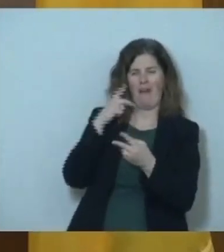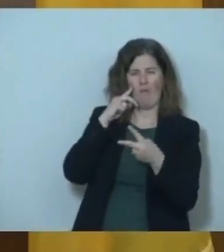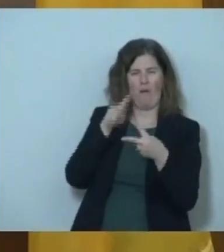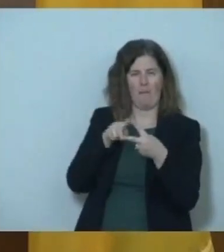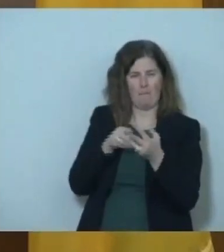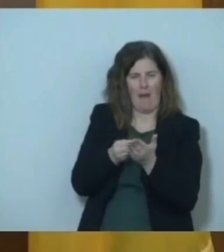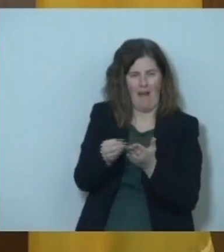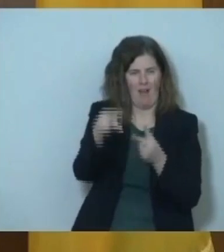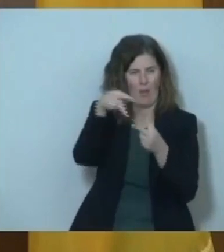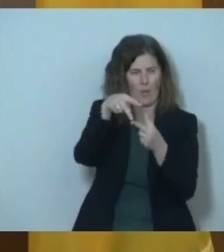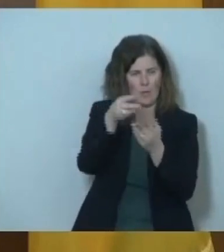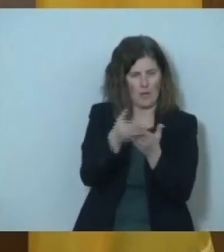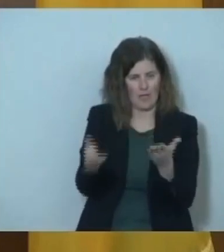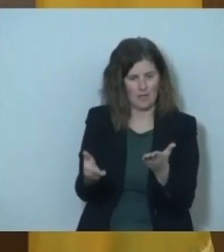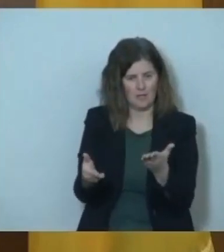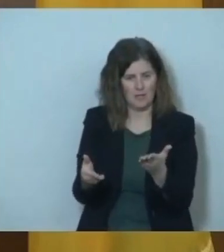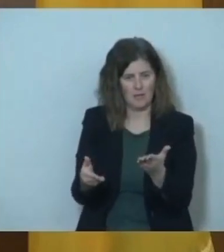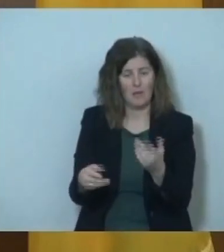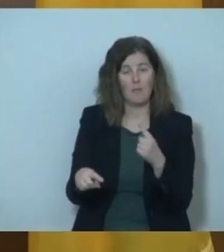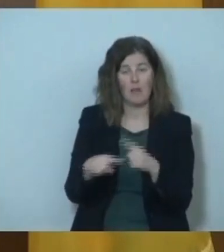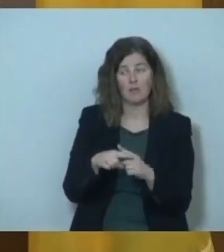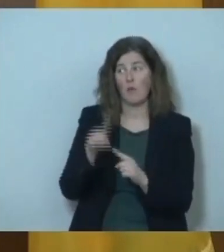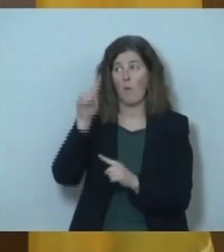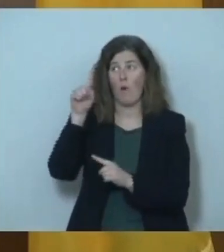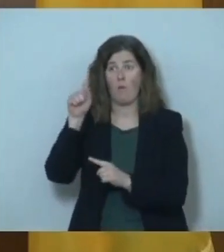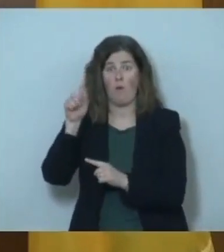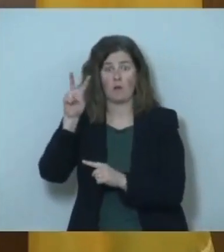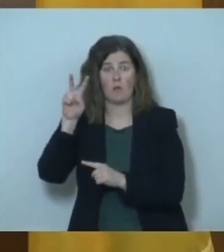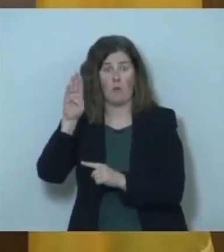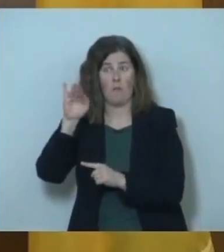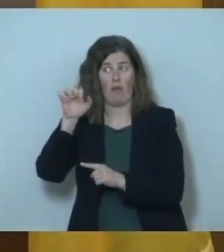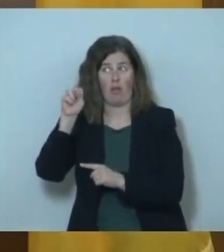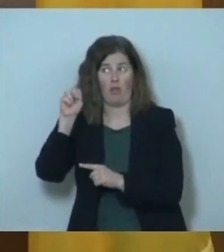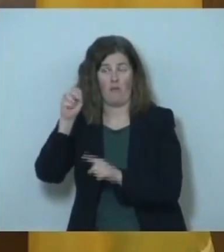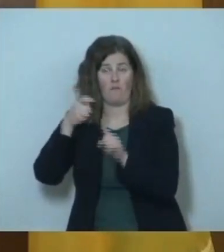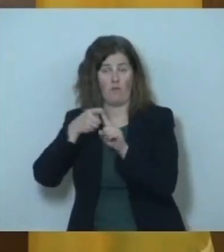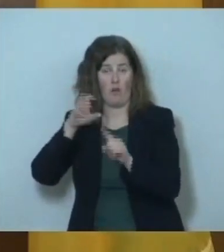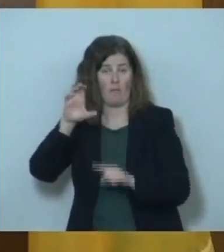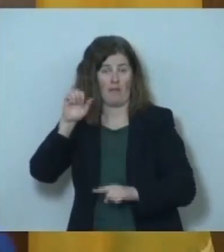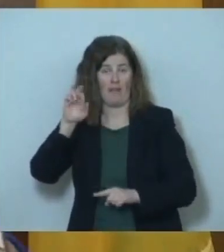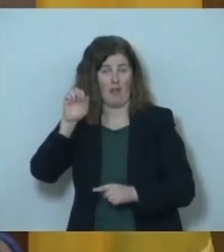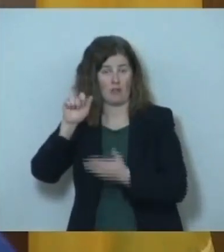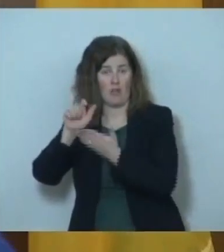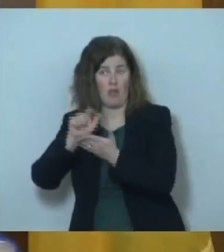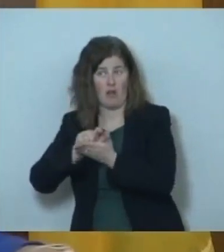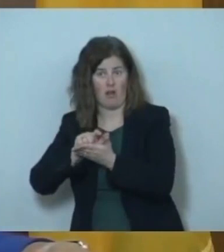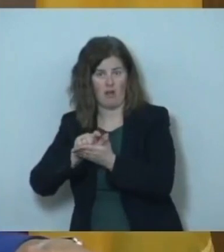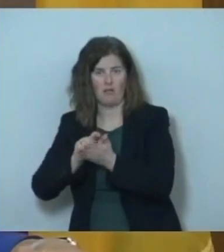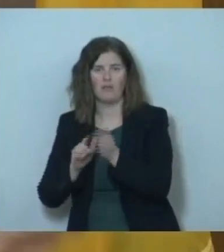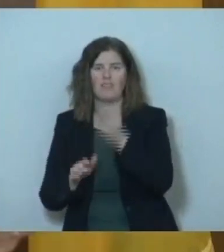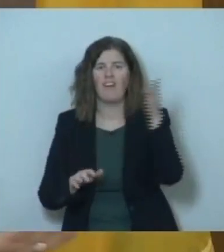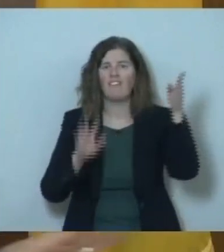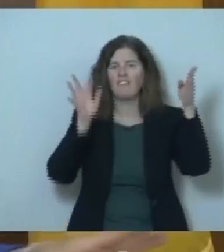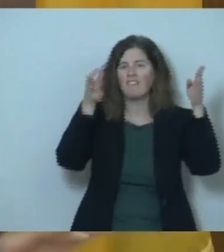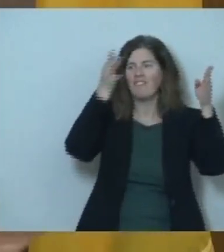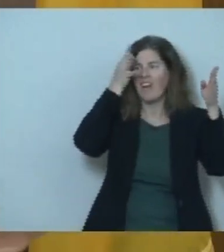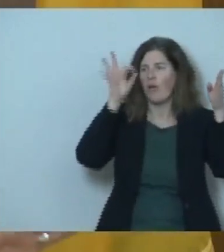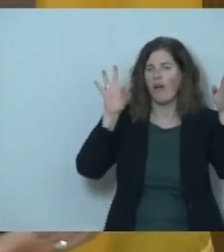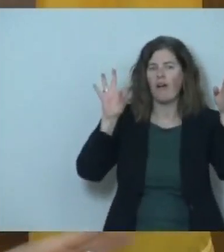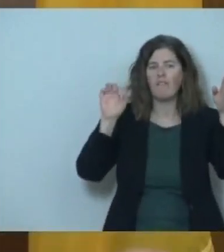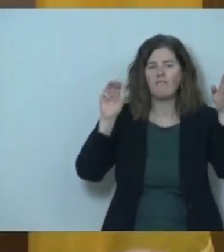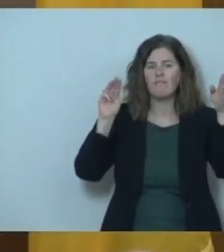In addition, outside of the $1.2 billion in the CARES Act, federal FEMA money is